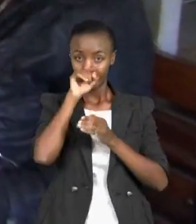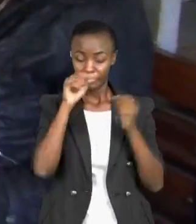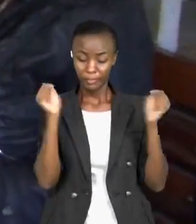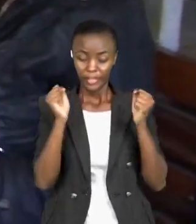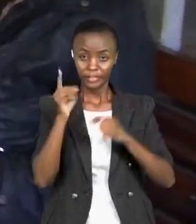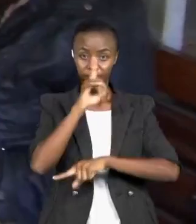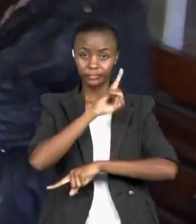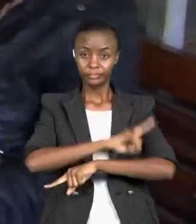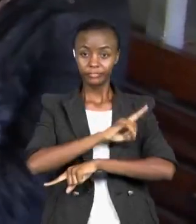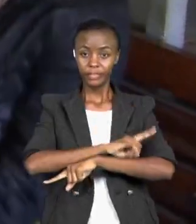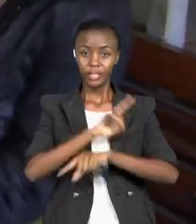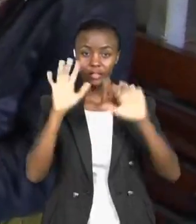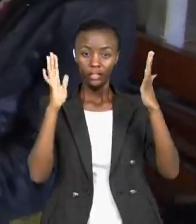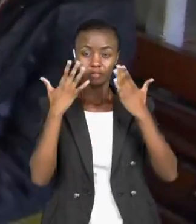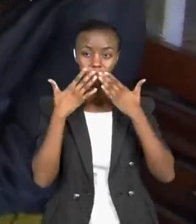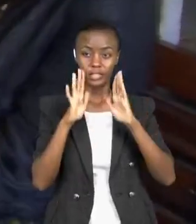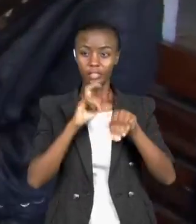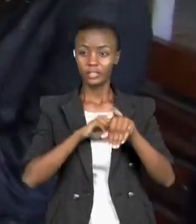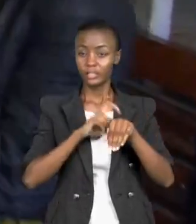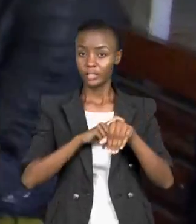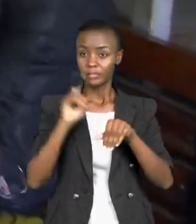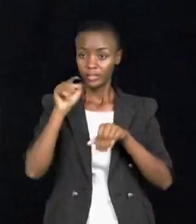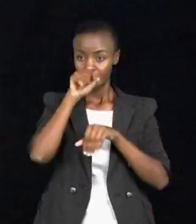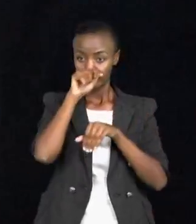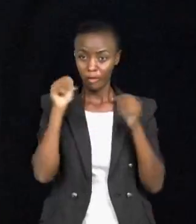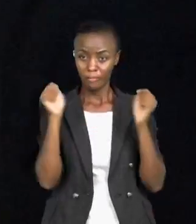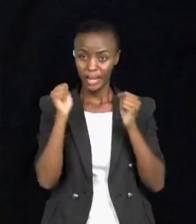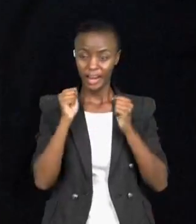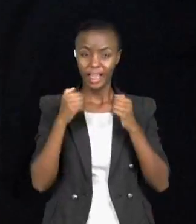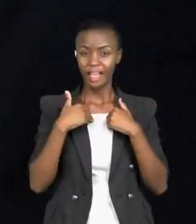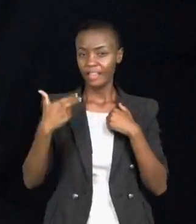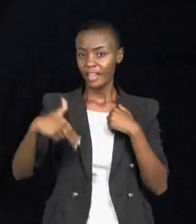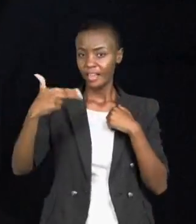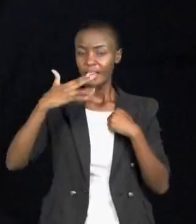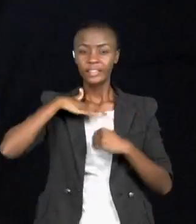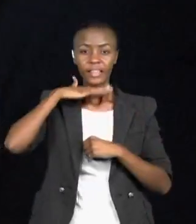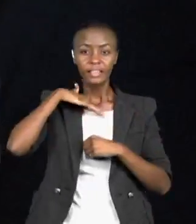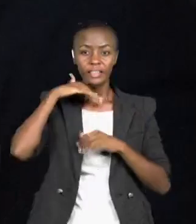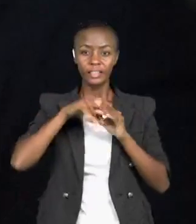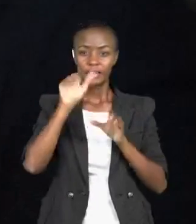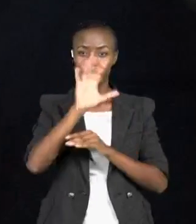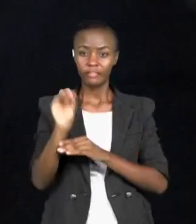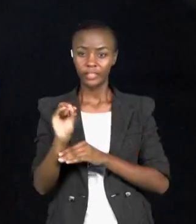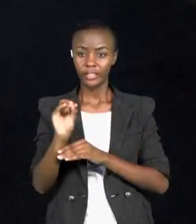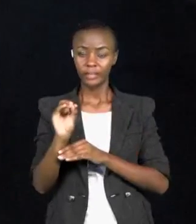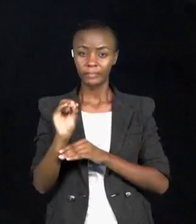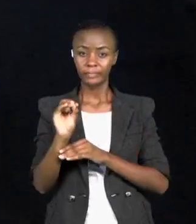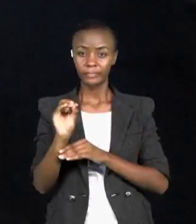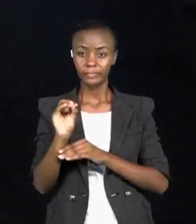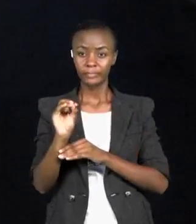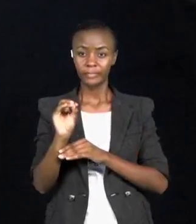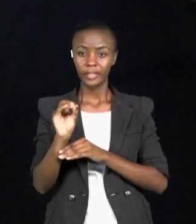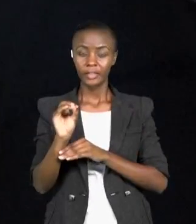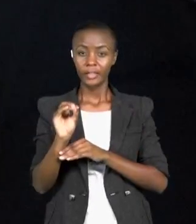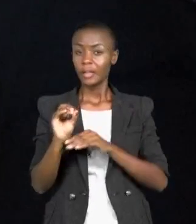as the disease continues to contribute more than half of infant mortalities in Africa, but still a significant killer in older age